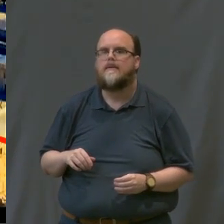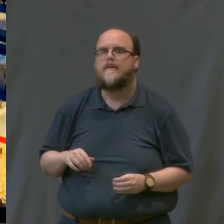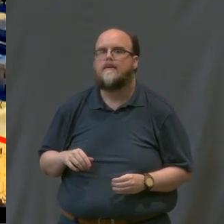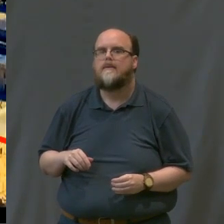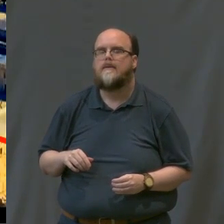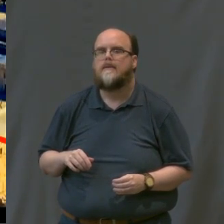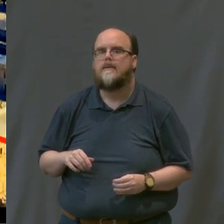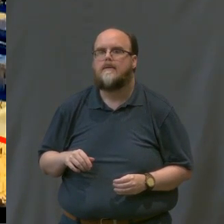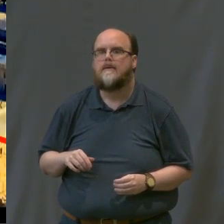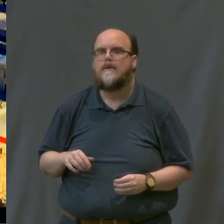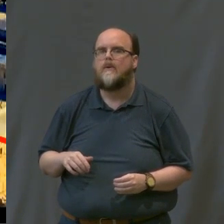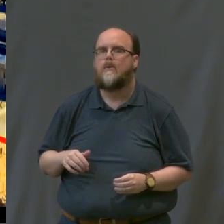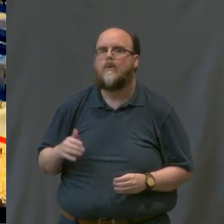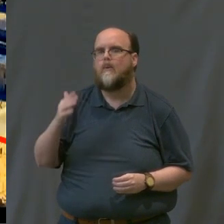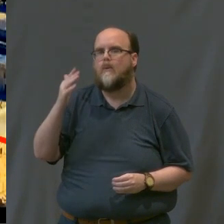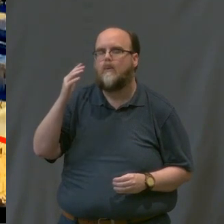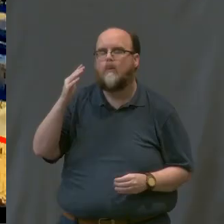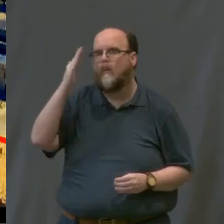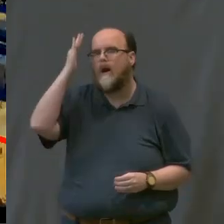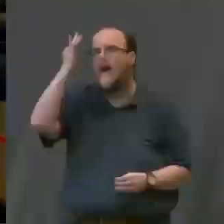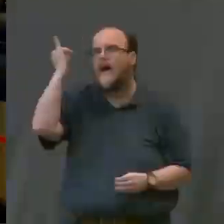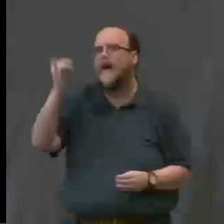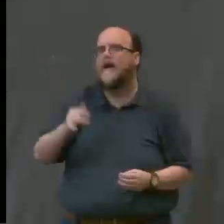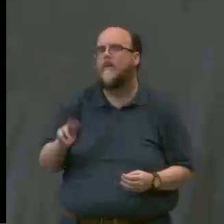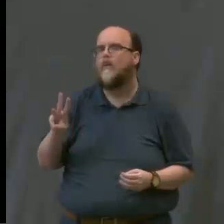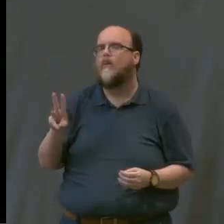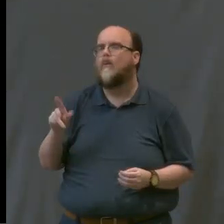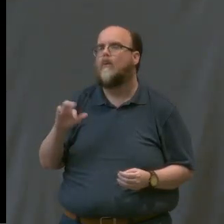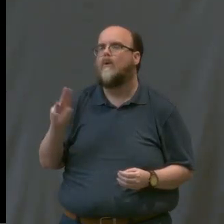Now, what is so special about Warren's Gate?